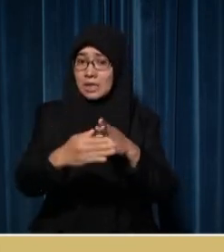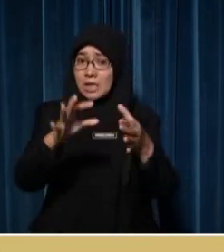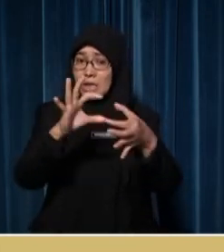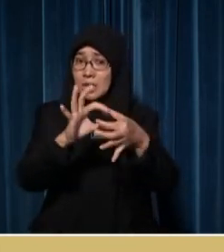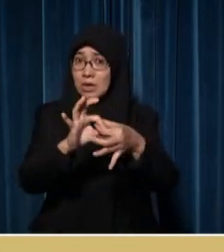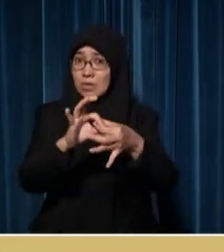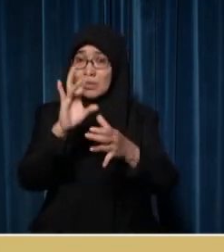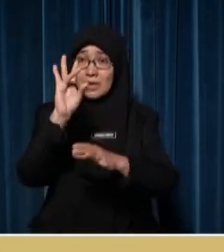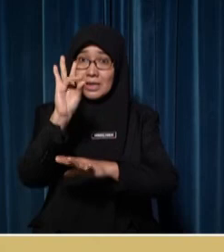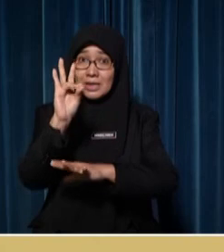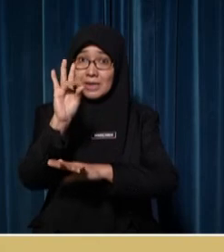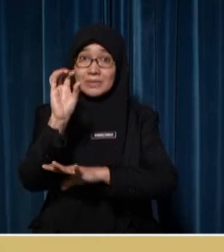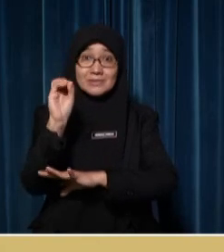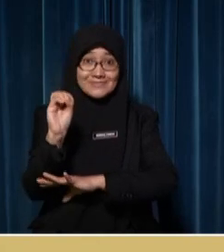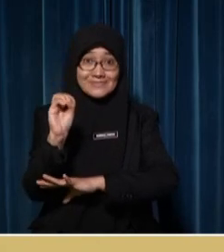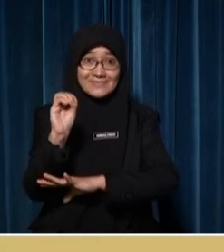70.